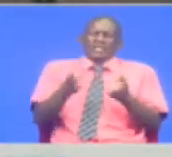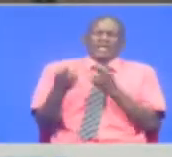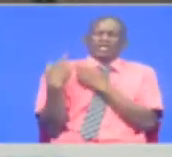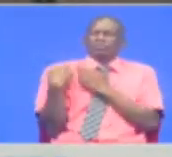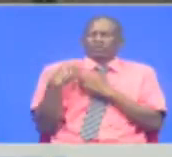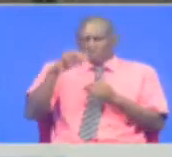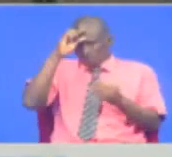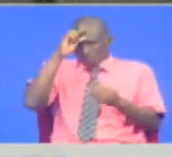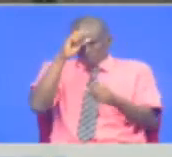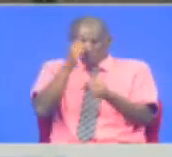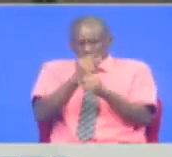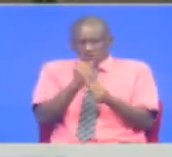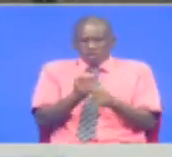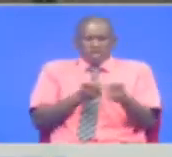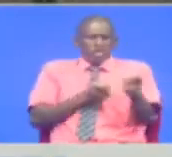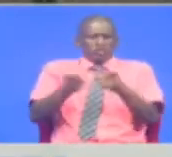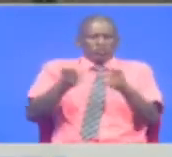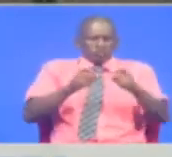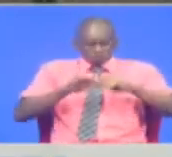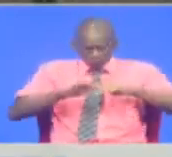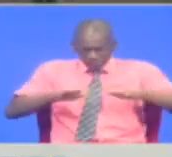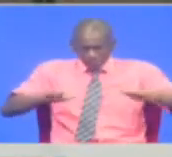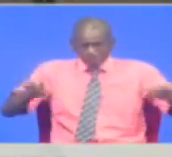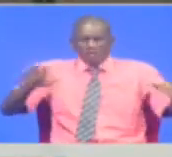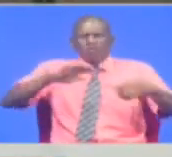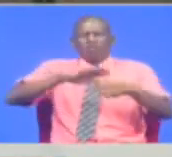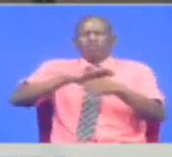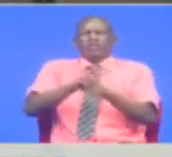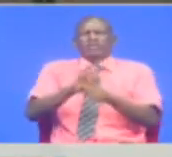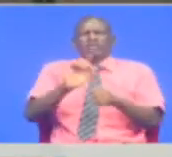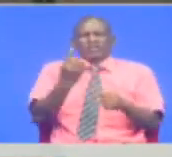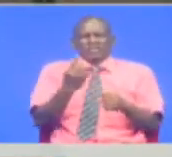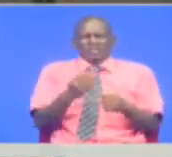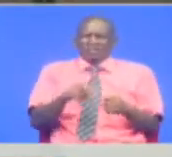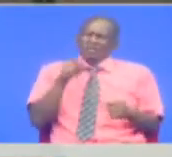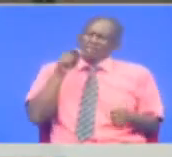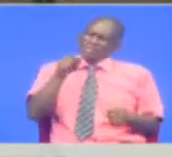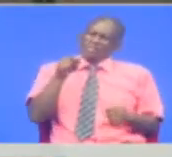to control the spread. That is the first thing. It's a trigger. It is a